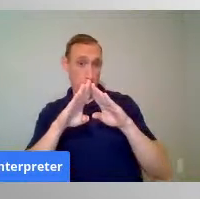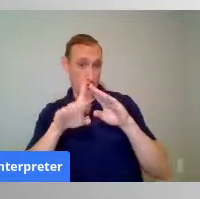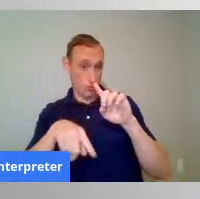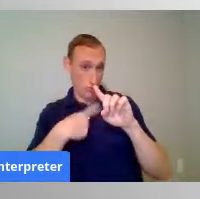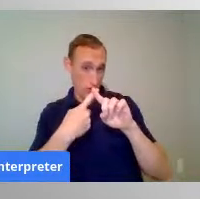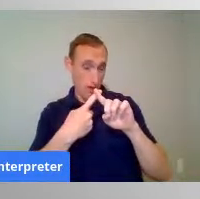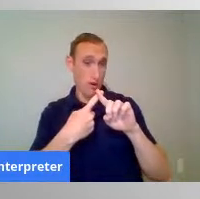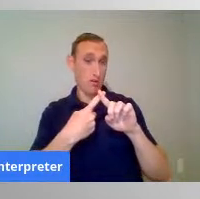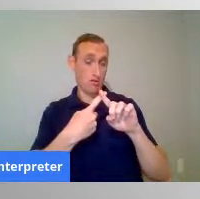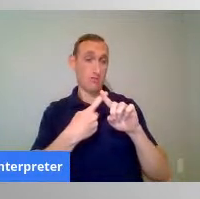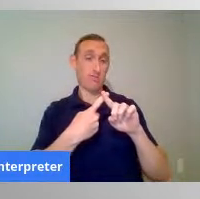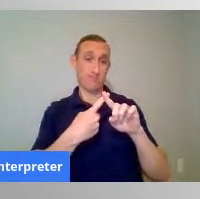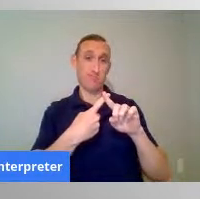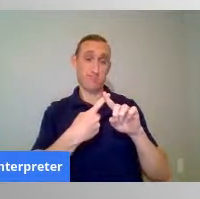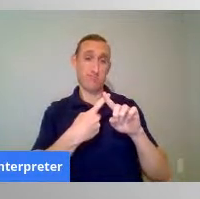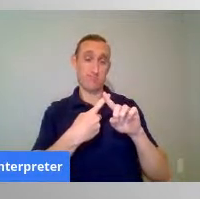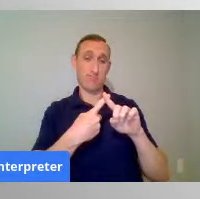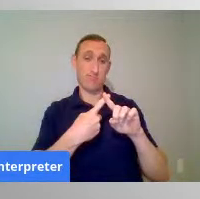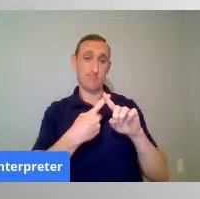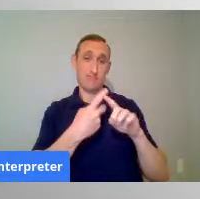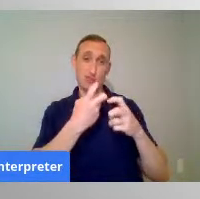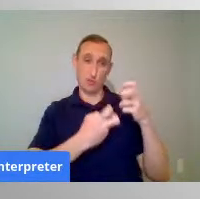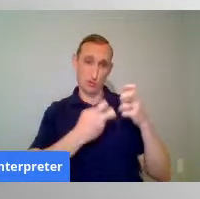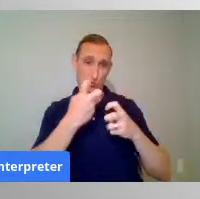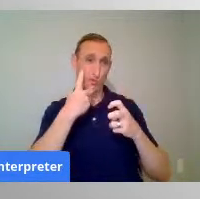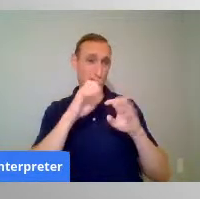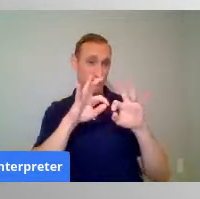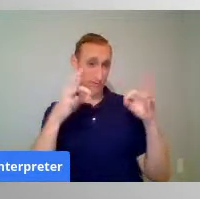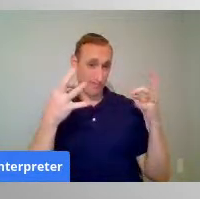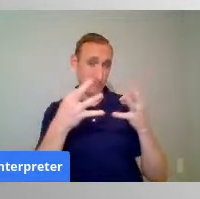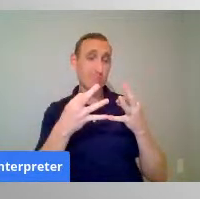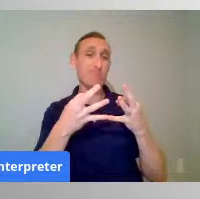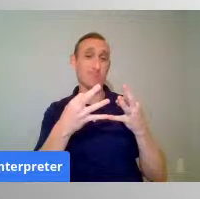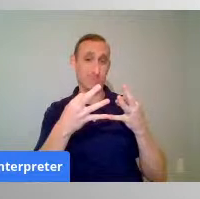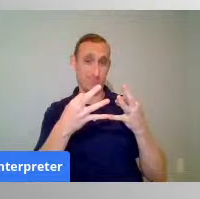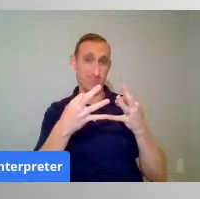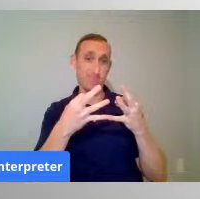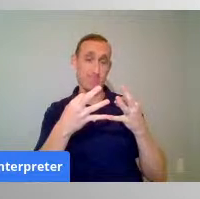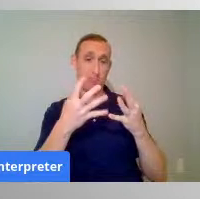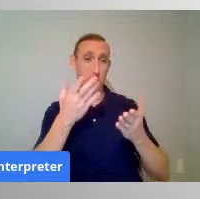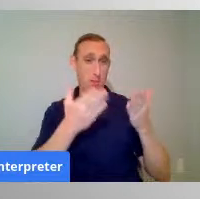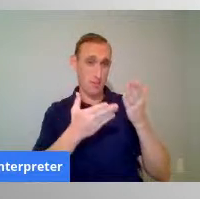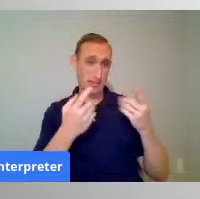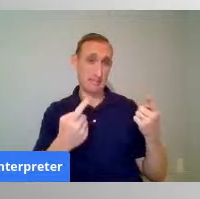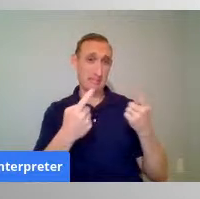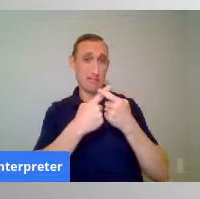Is often a real issue for families because, again, it conflicts with when they actually have to work or go to school.